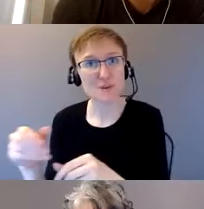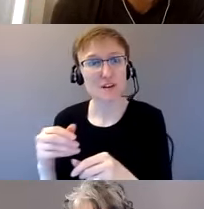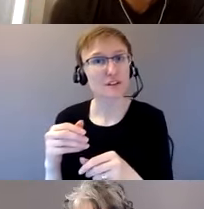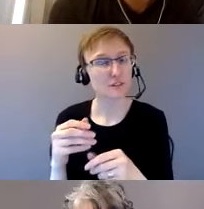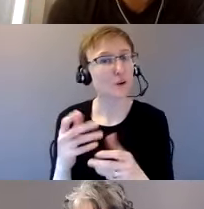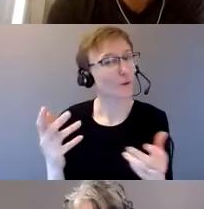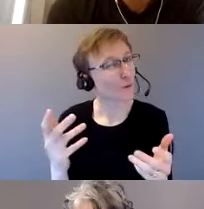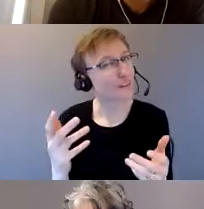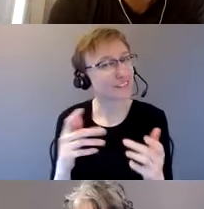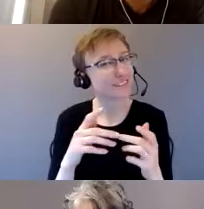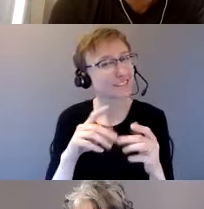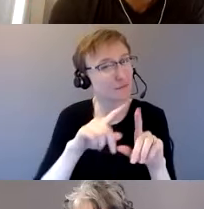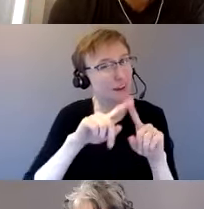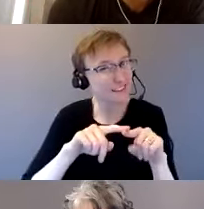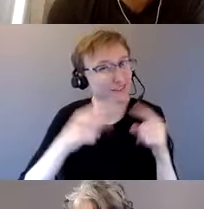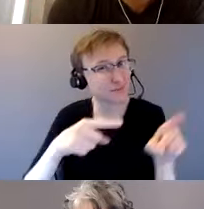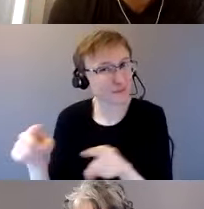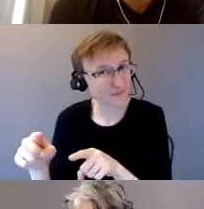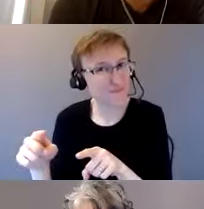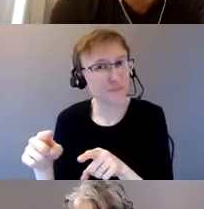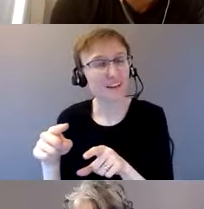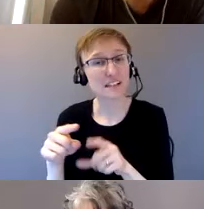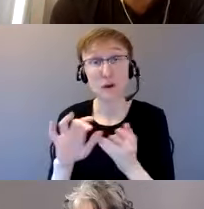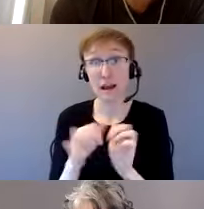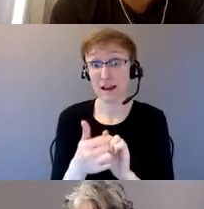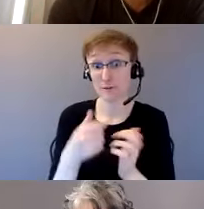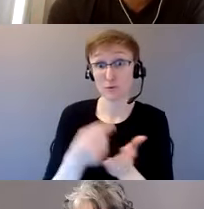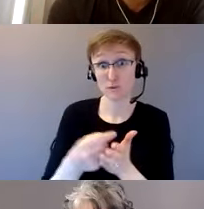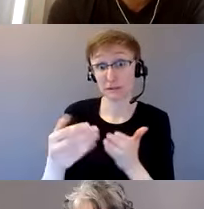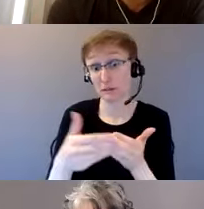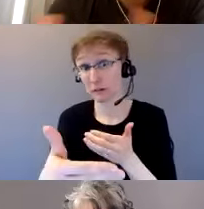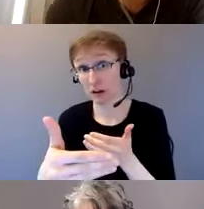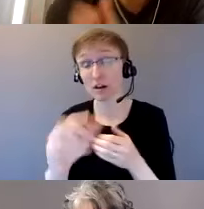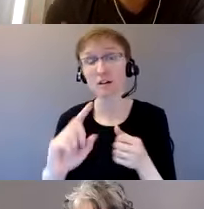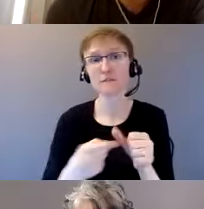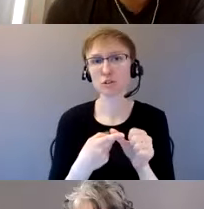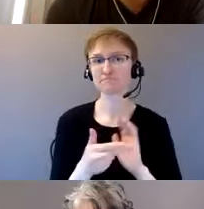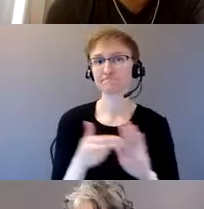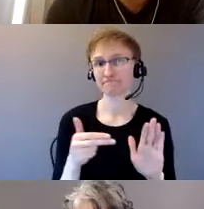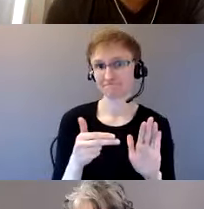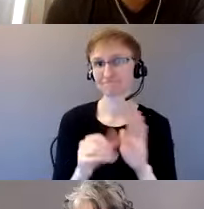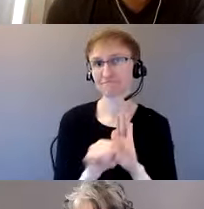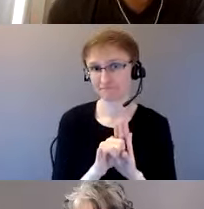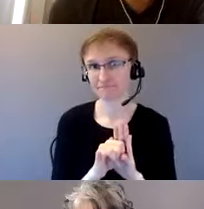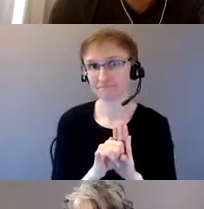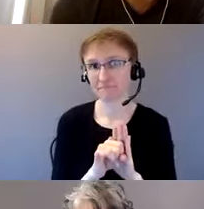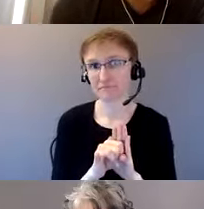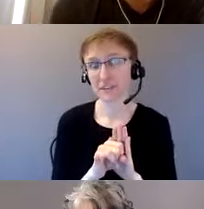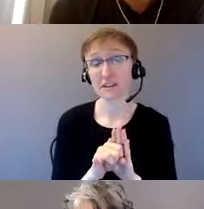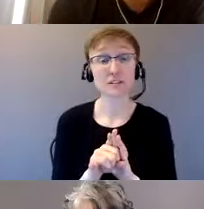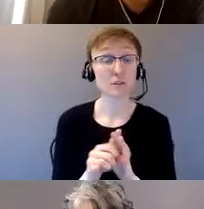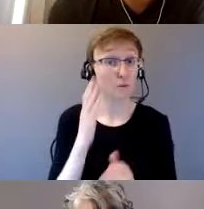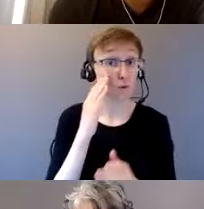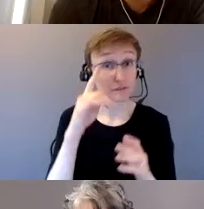treatments flow from the diagnosis, and sometimes there's a role for medications. You might know even in dementia, there are some medications